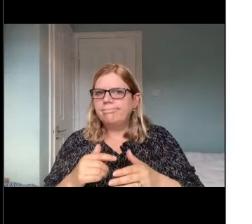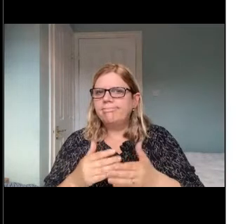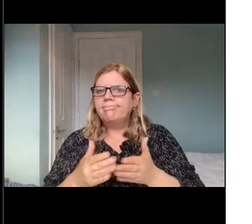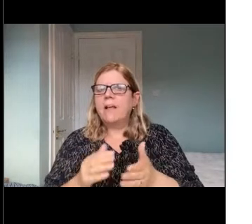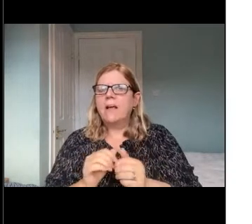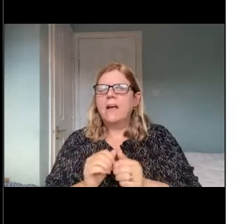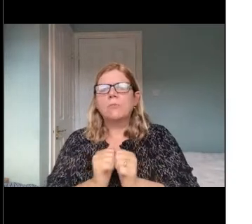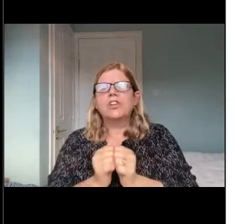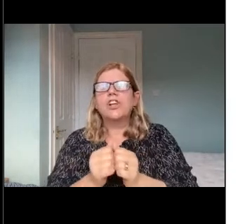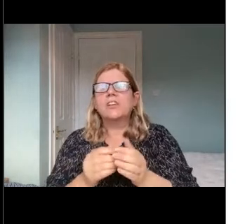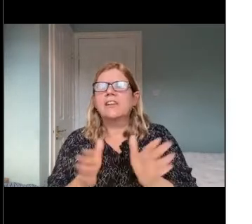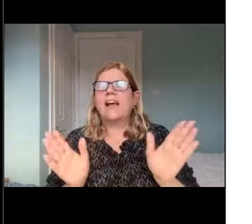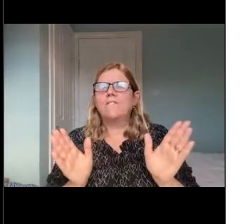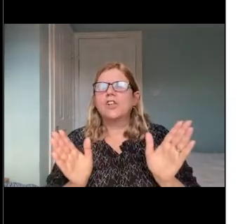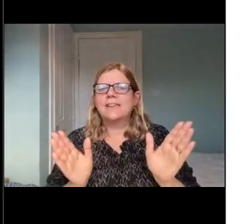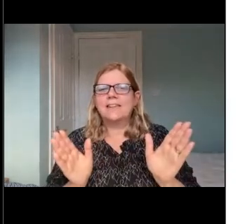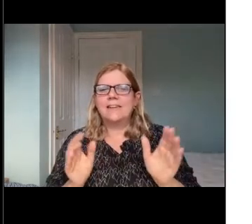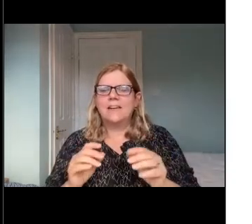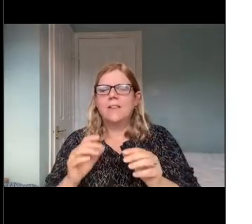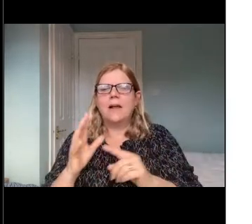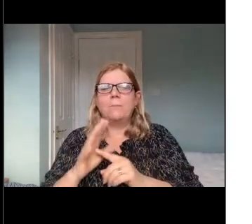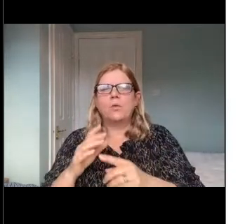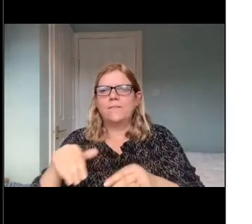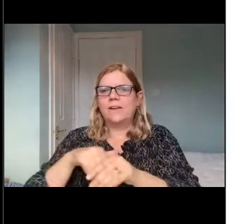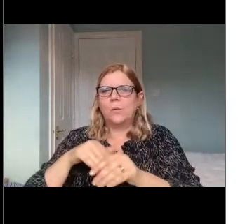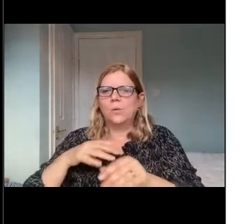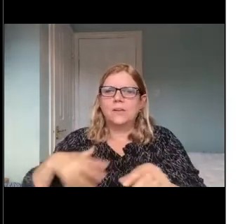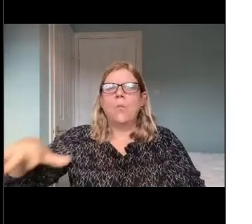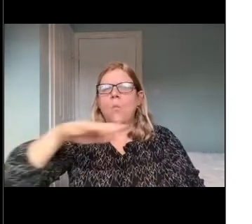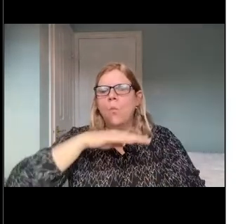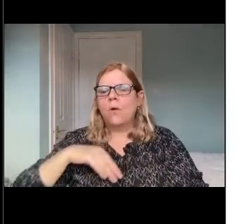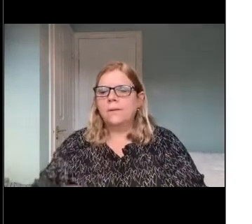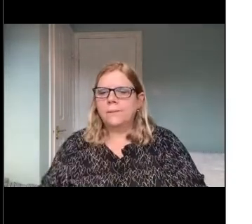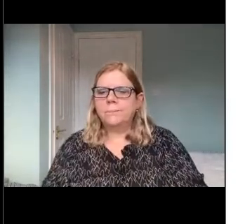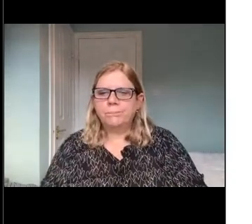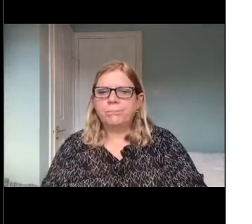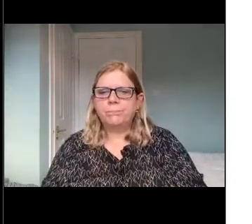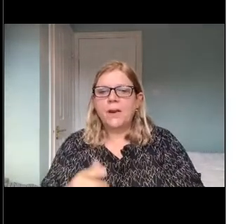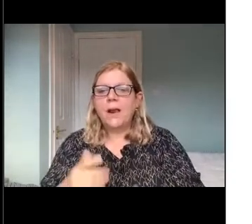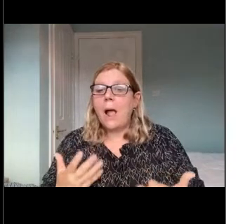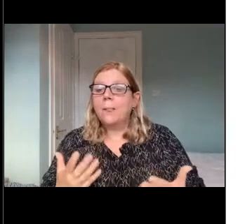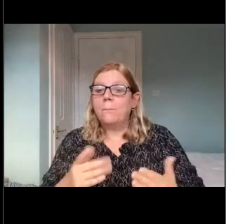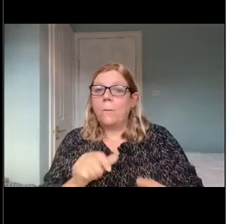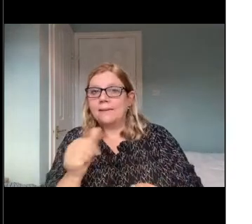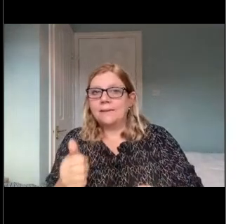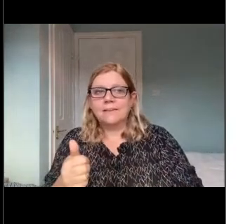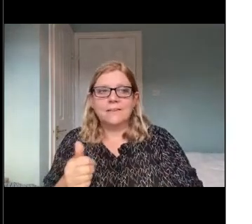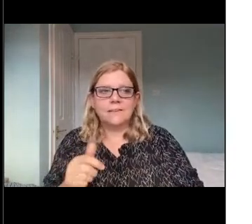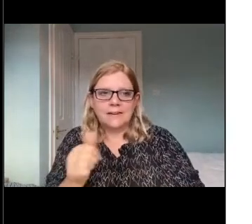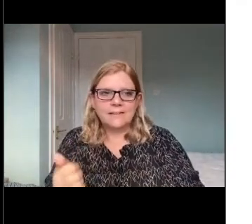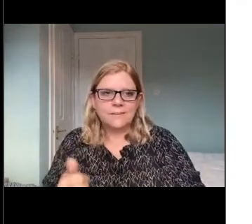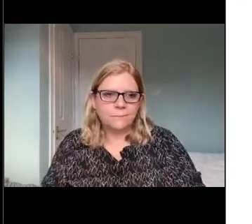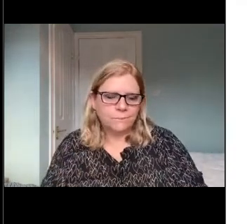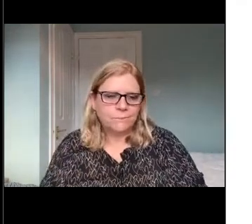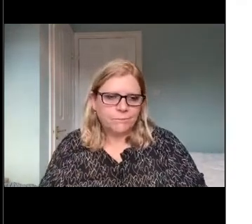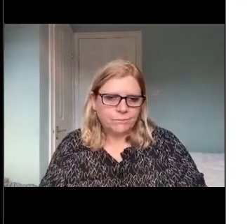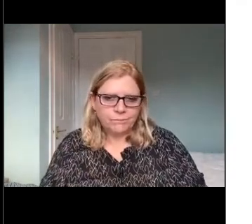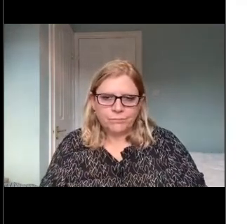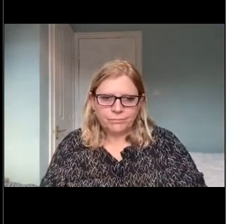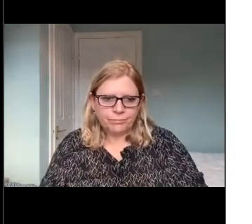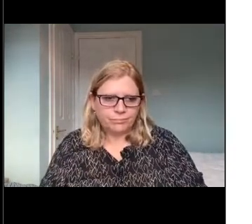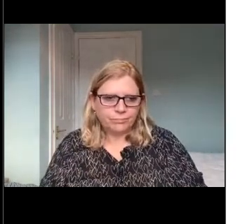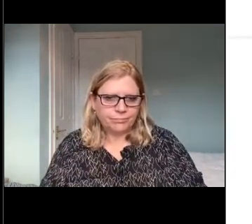work to very much appreciate the way that they've appreciated diversity and that they're wanting to include more people. So